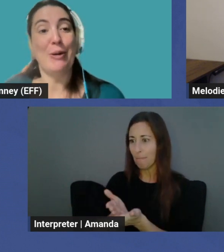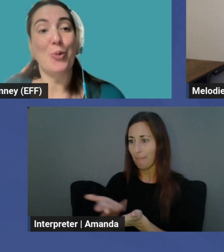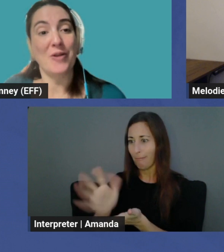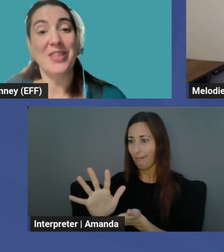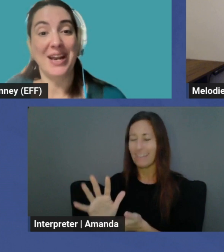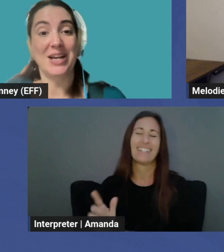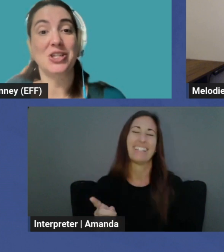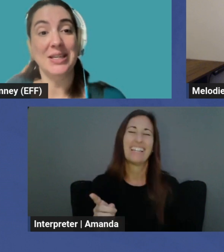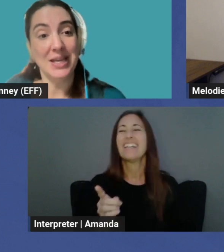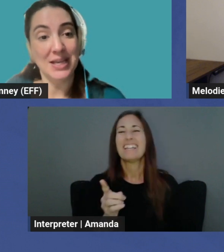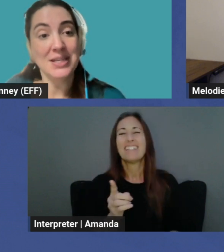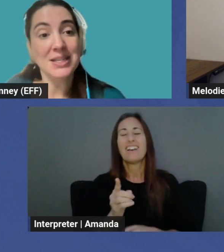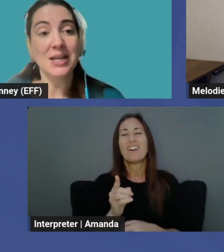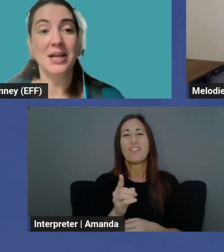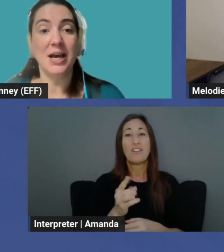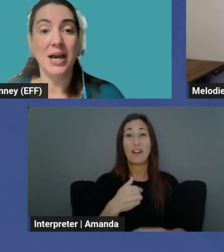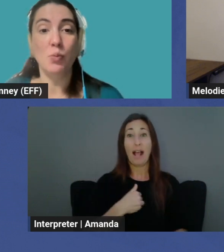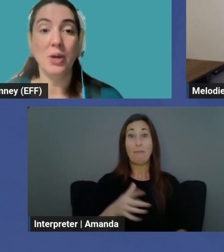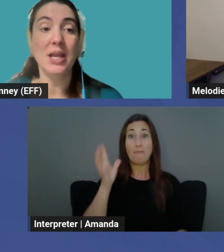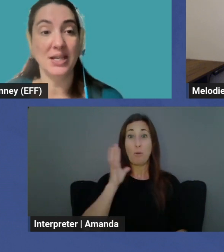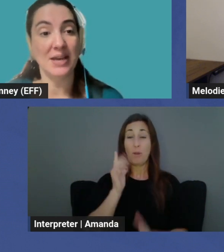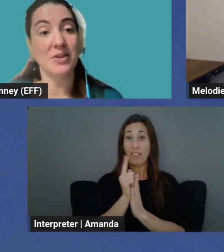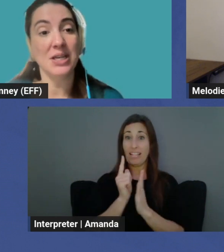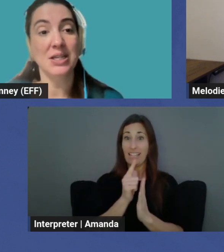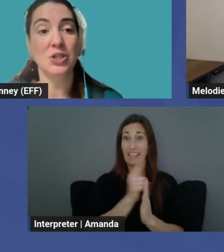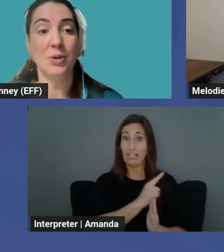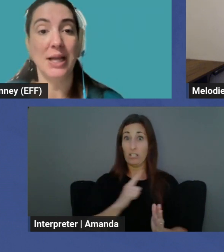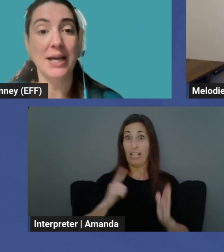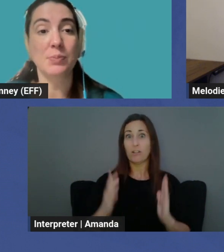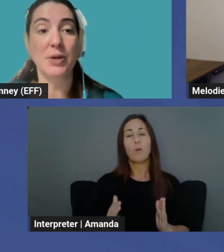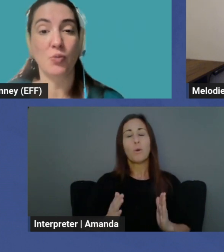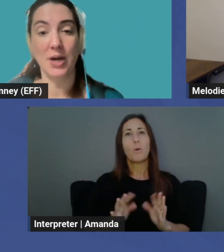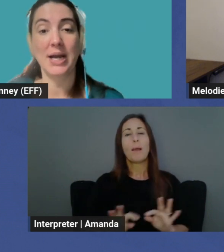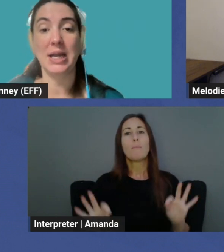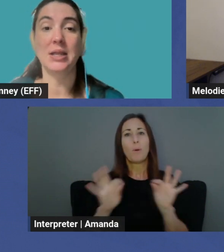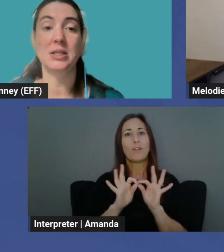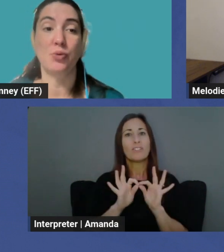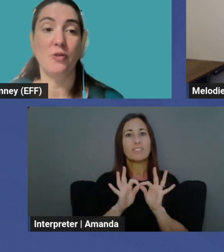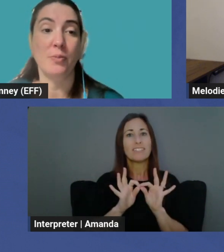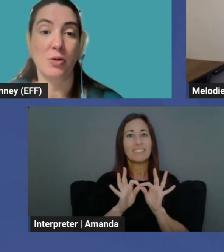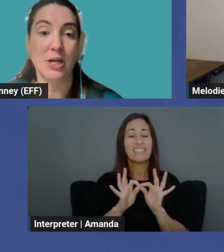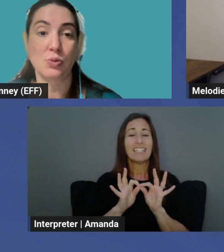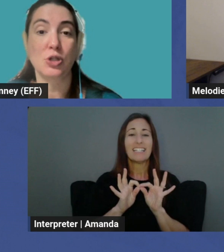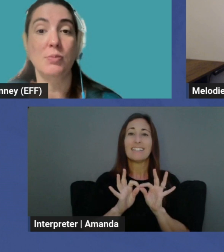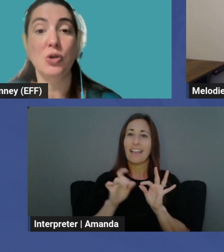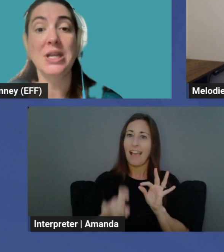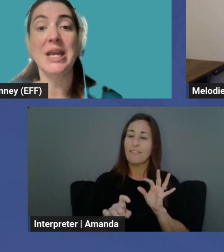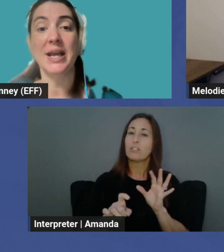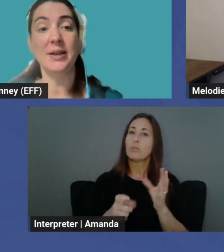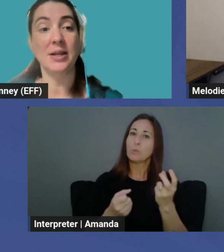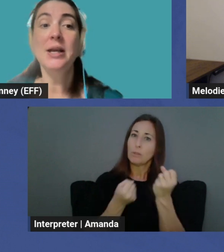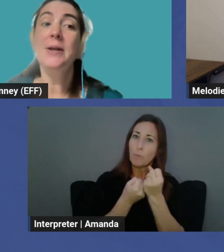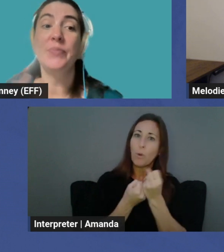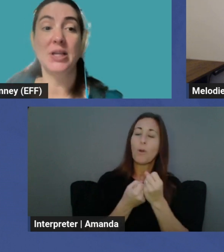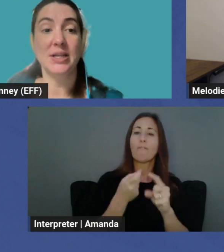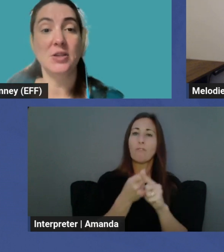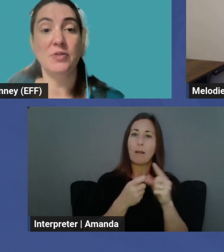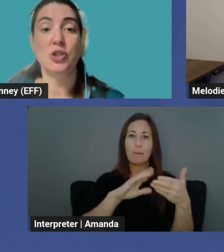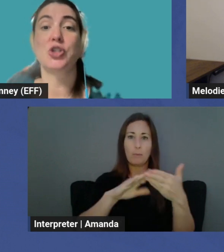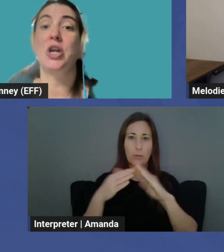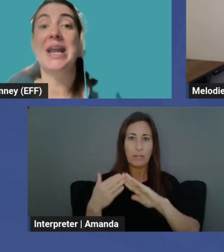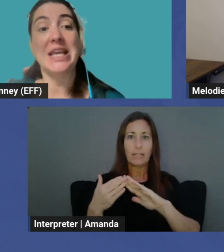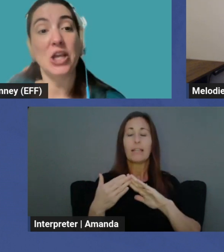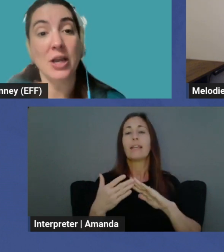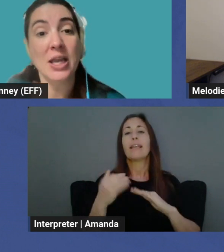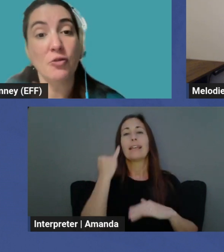tell you how important that actually is. We as advocates can do a lot, but if we're not getting the support from the grassroots community and the elected